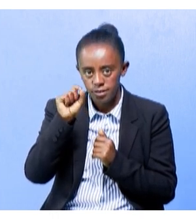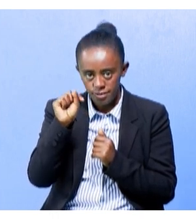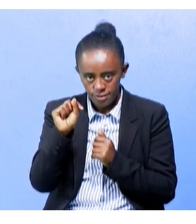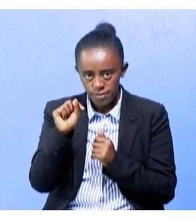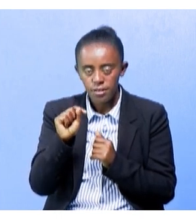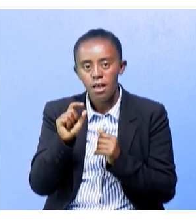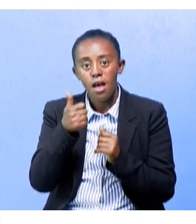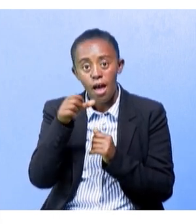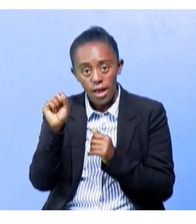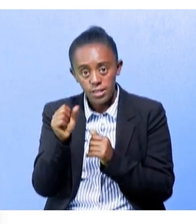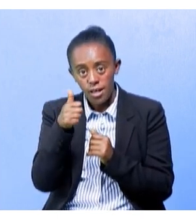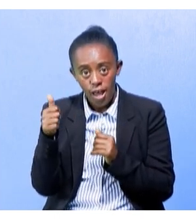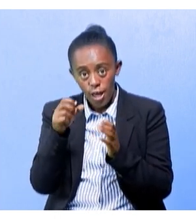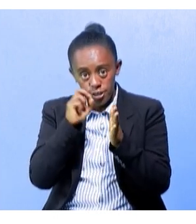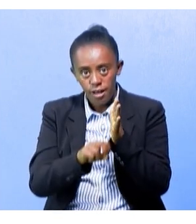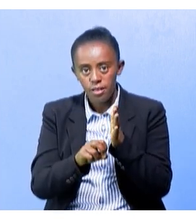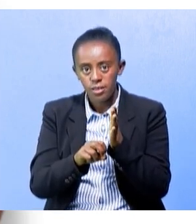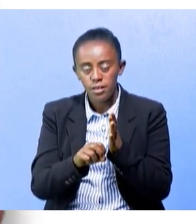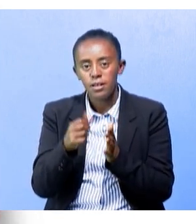As a result,